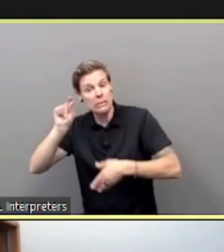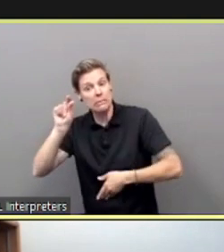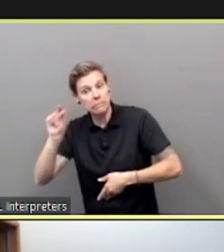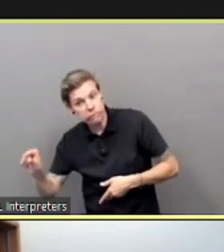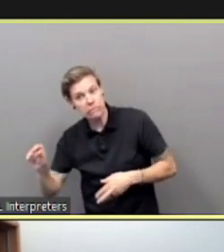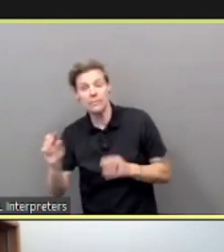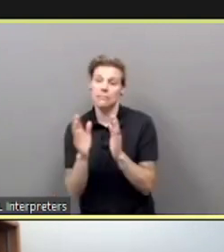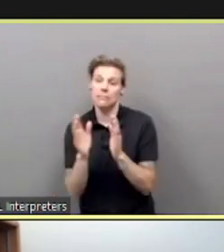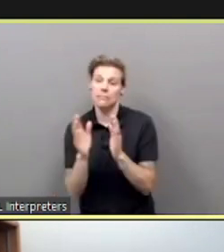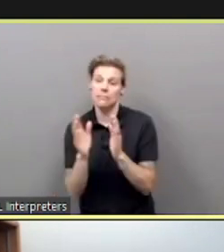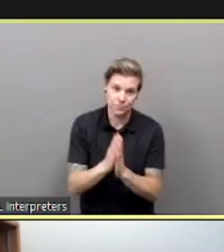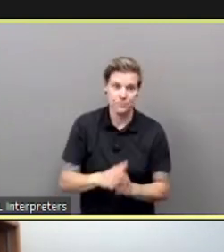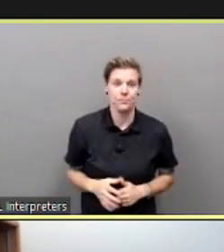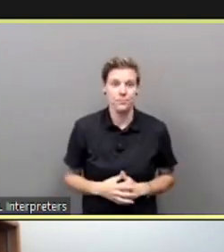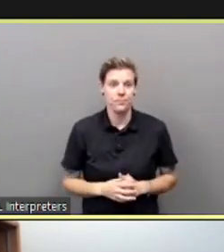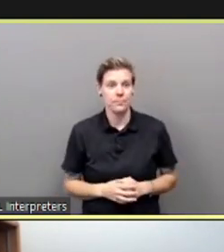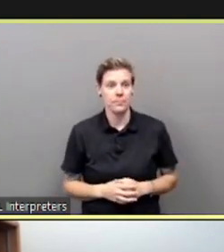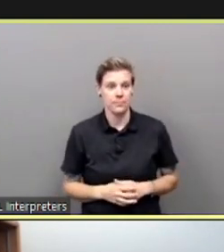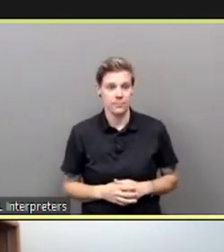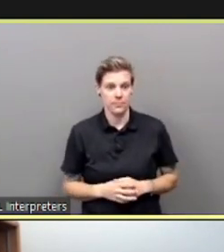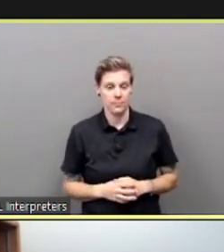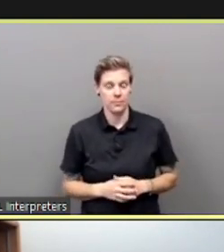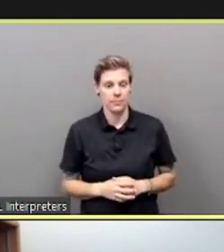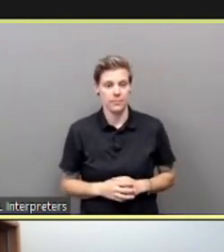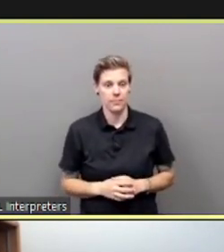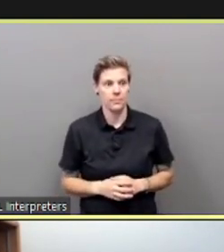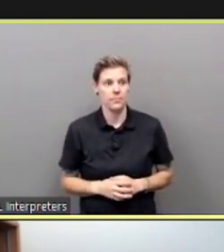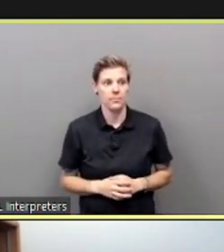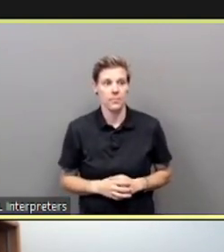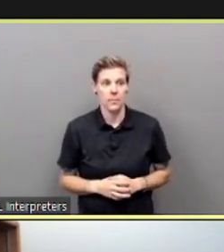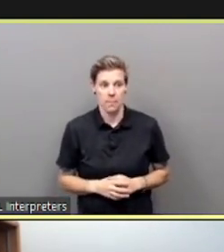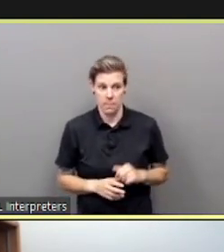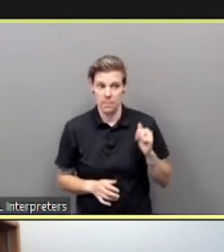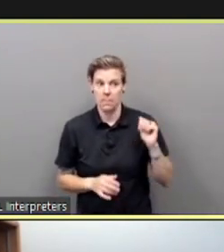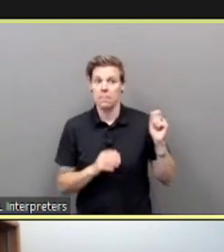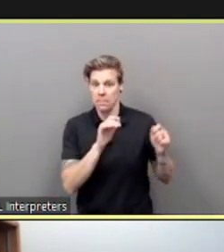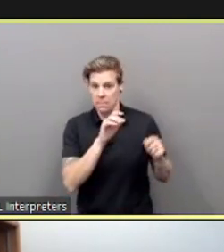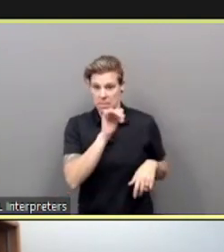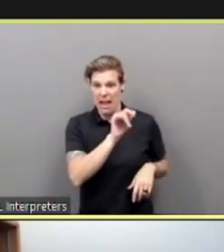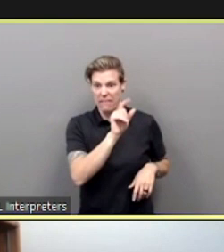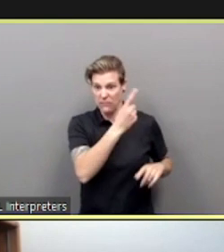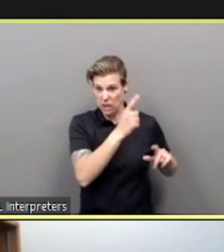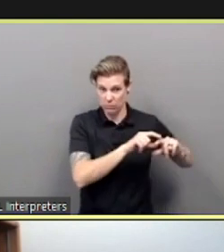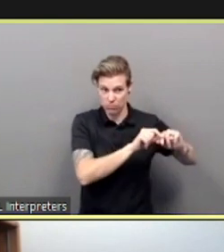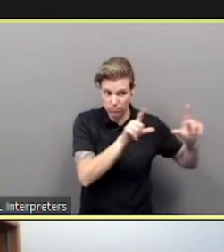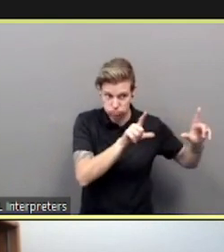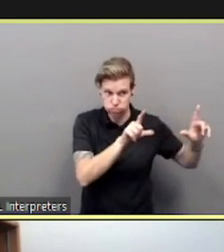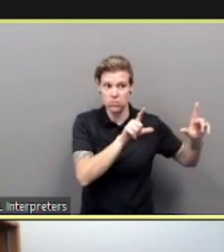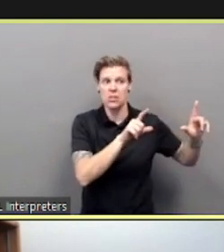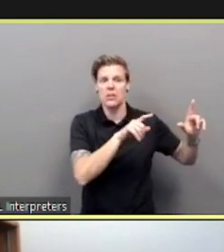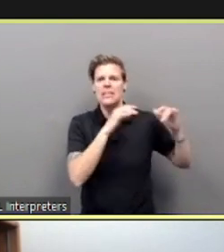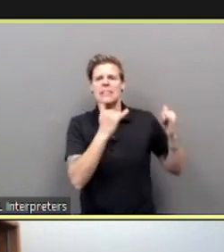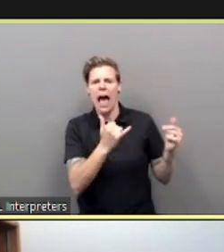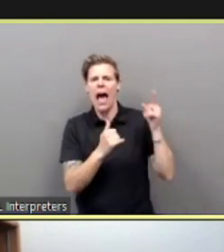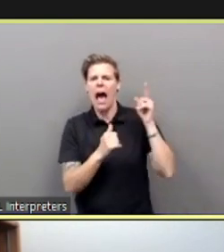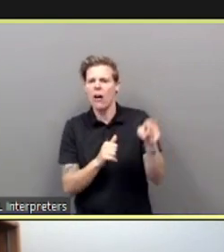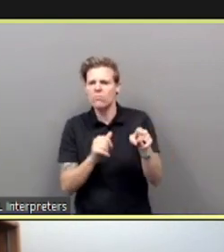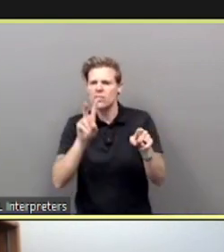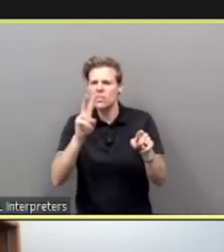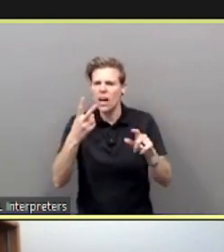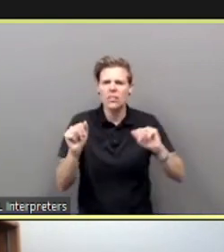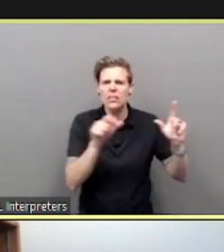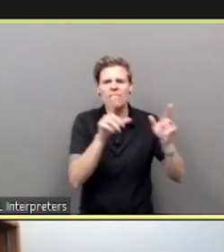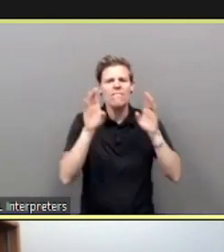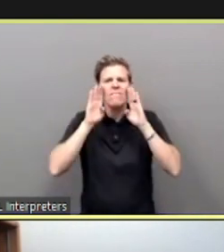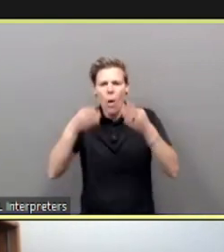So we started off with statewide, and now we're going to move to regions or regional level